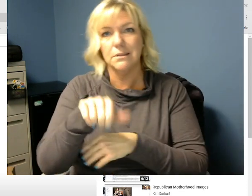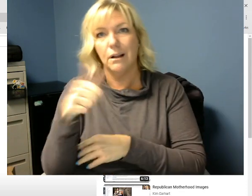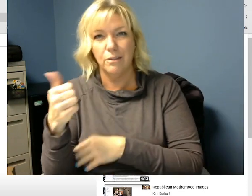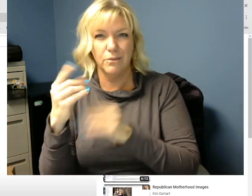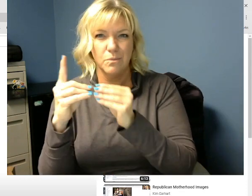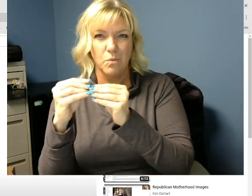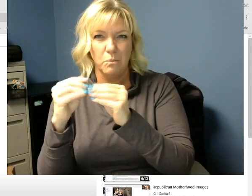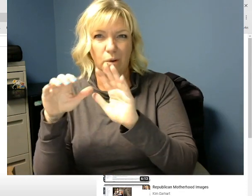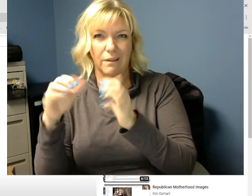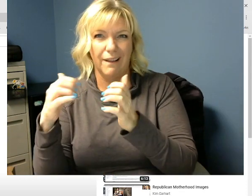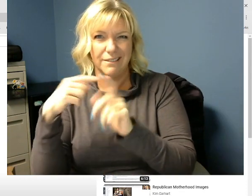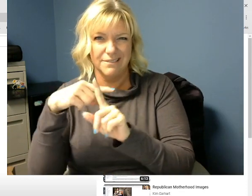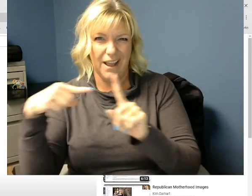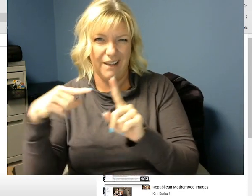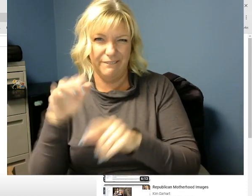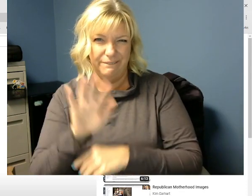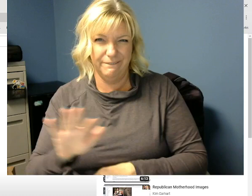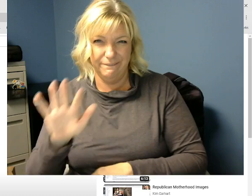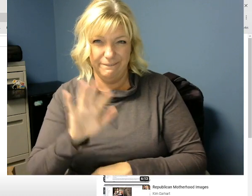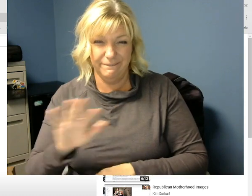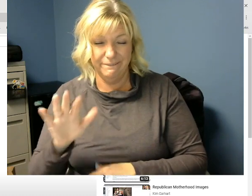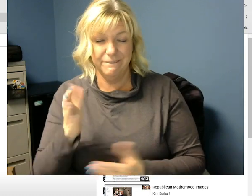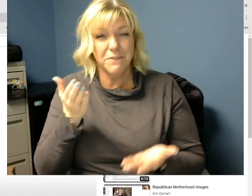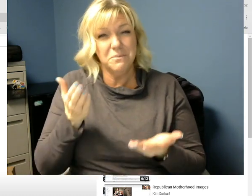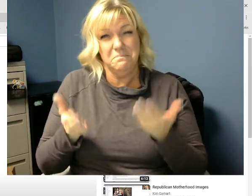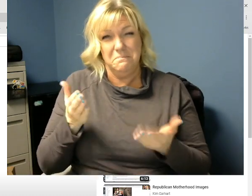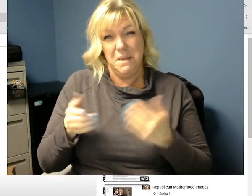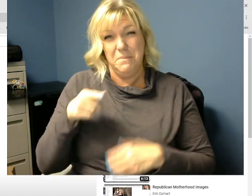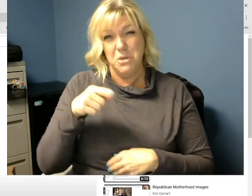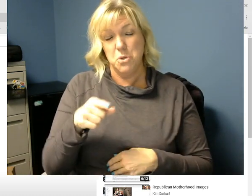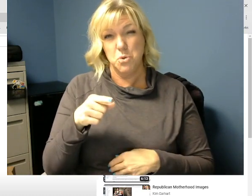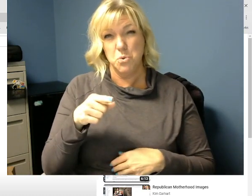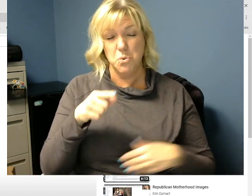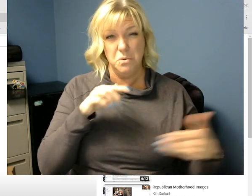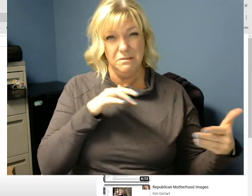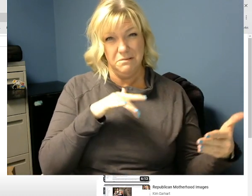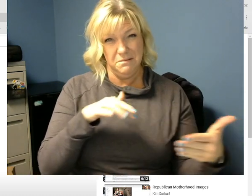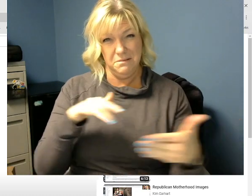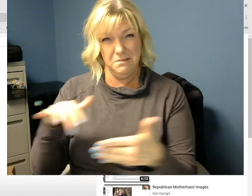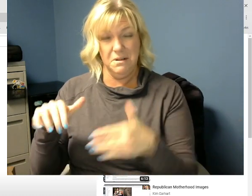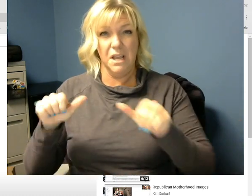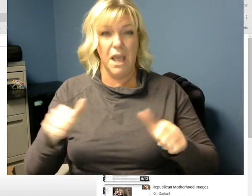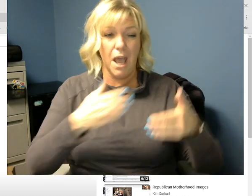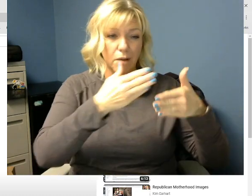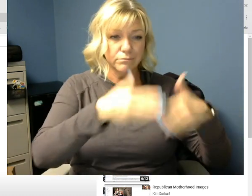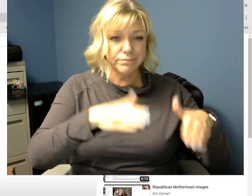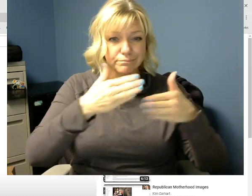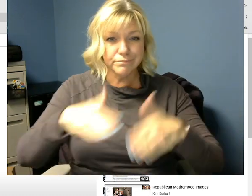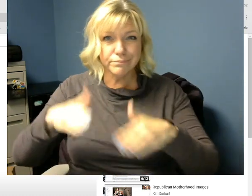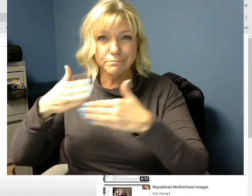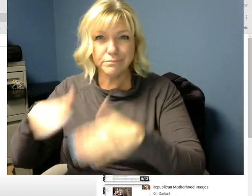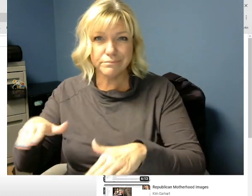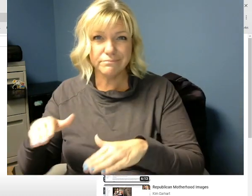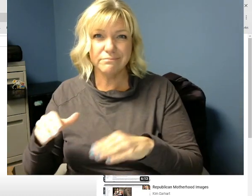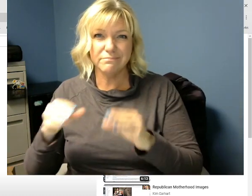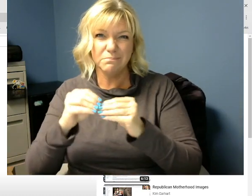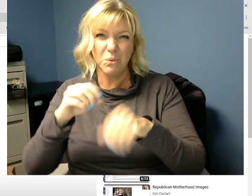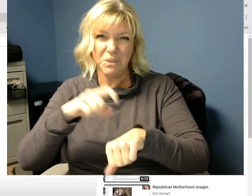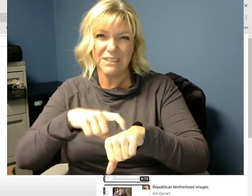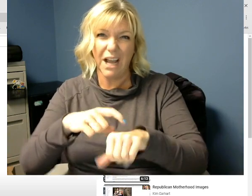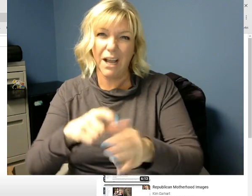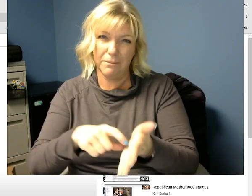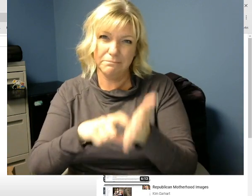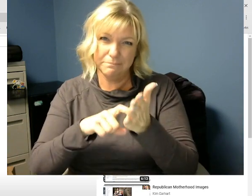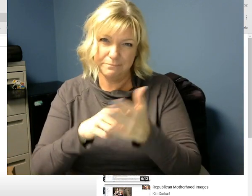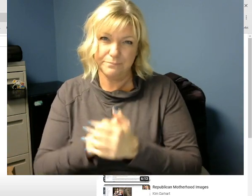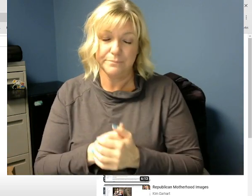through. So you might want to kind of break this one up a little bit as you're working through it. It might take you a little bit longer. There's really three parts